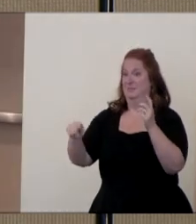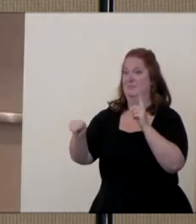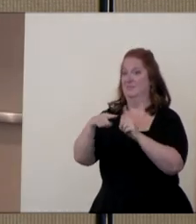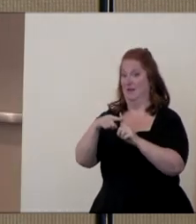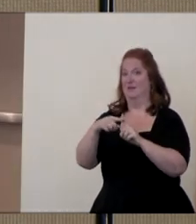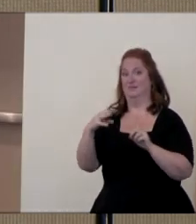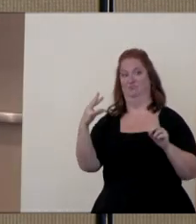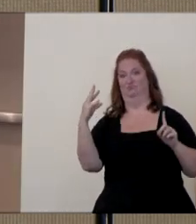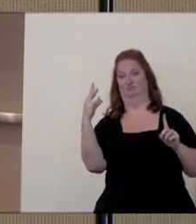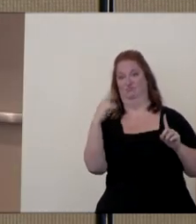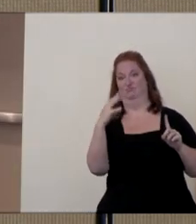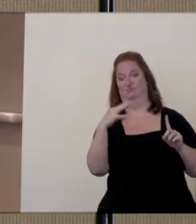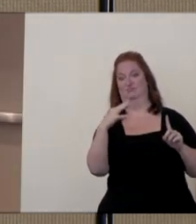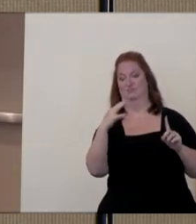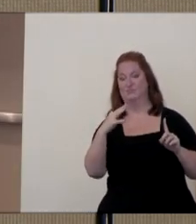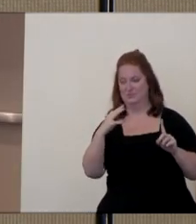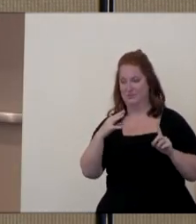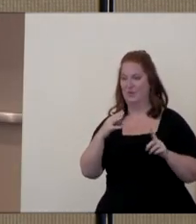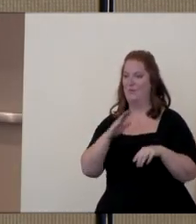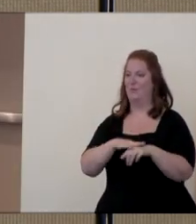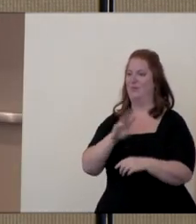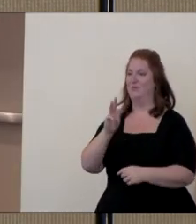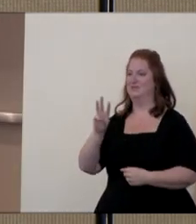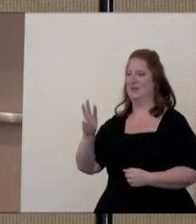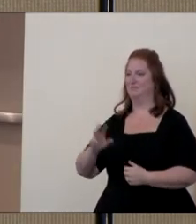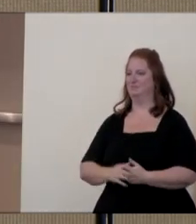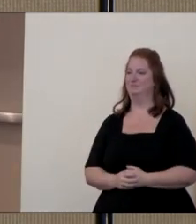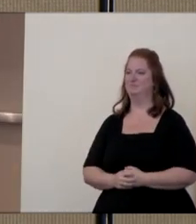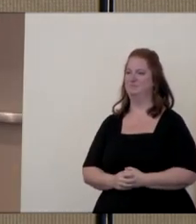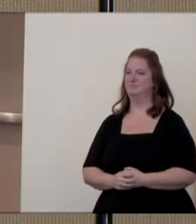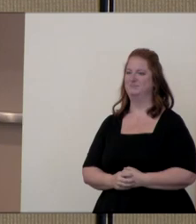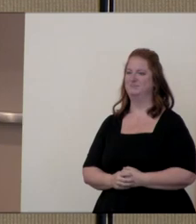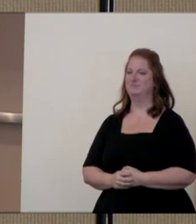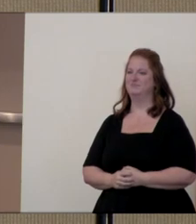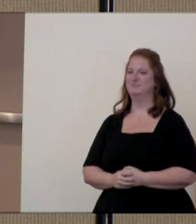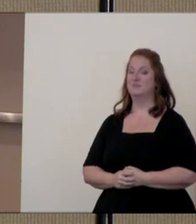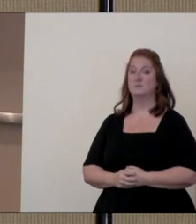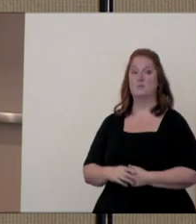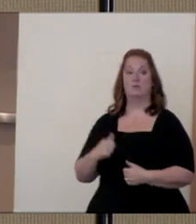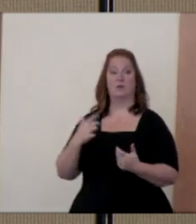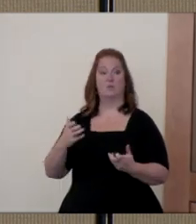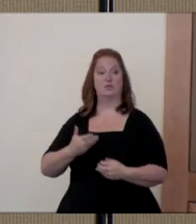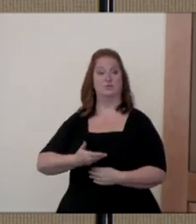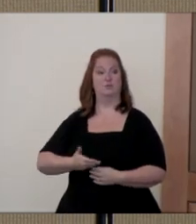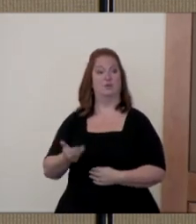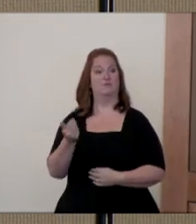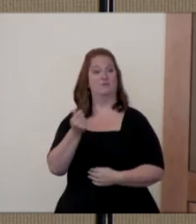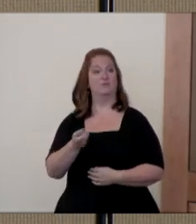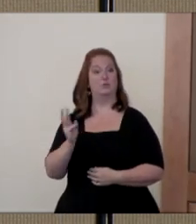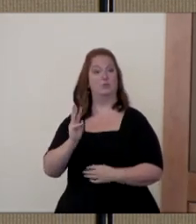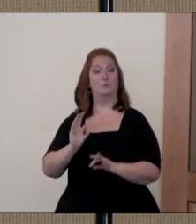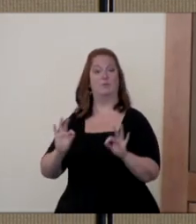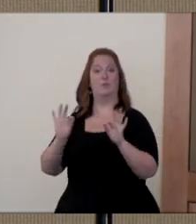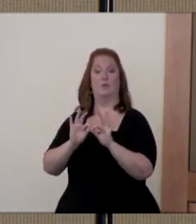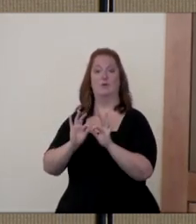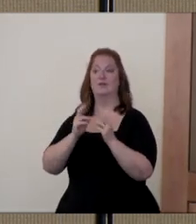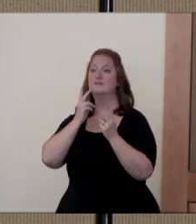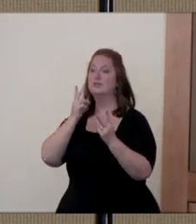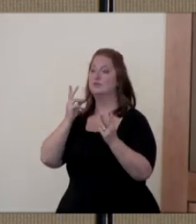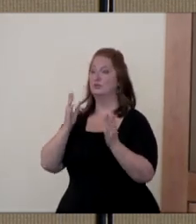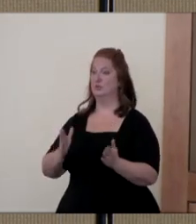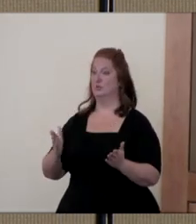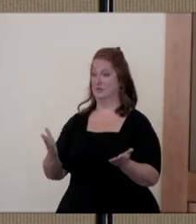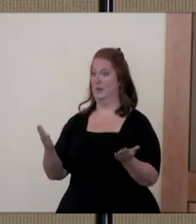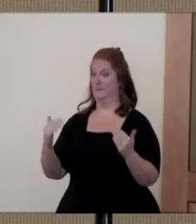streaming through our website. I would also like to welcome a couple of very important visitors who are here with us